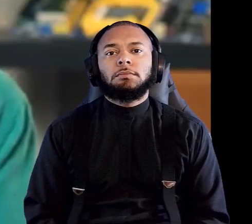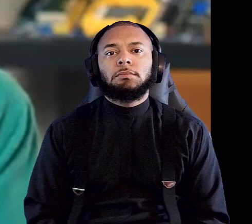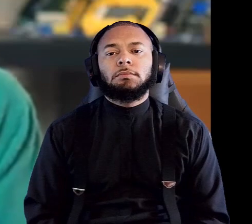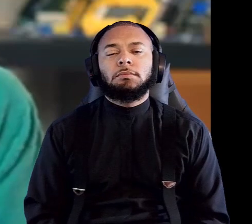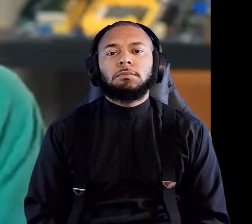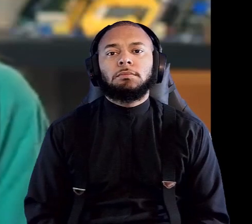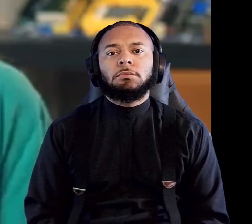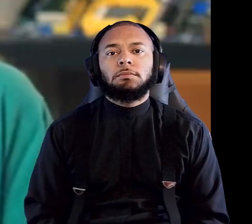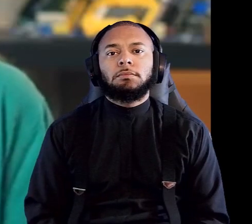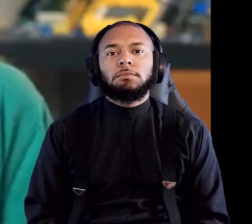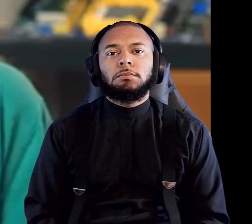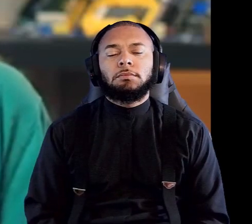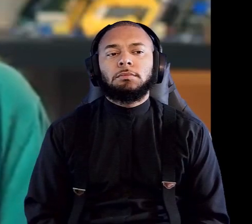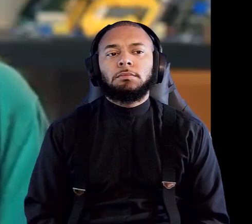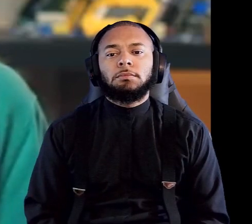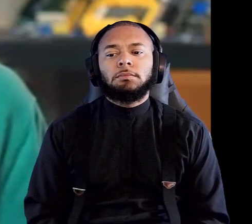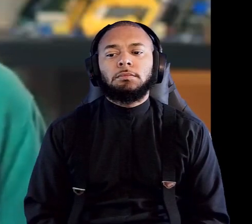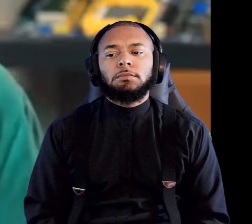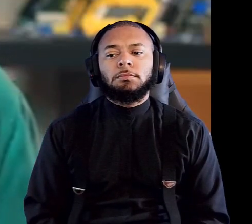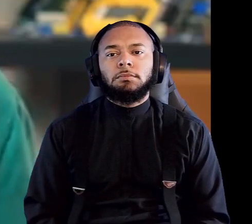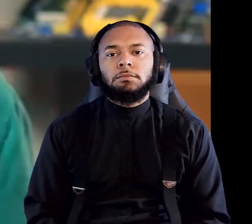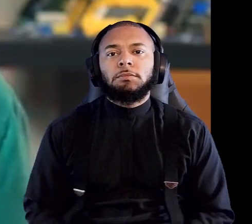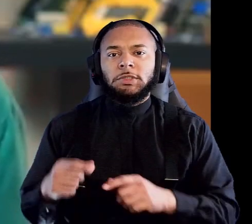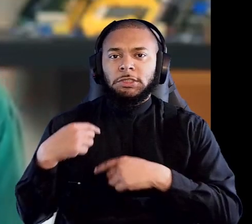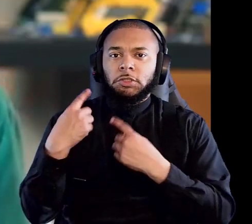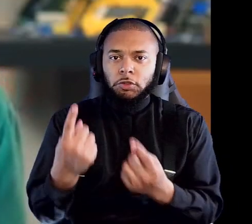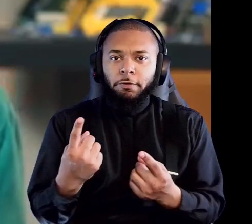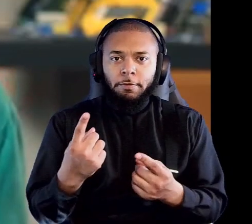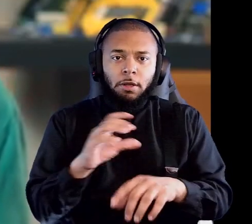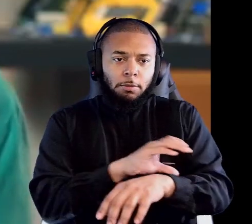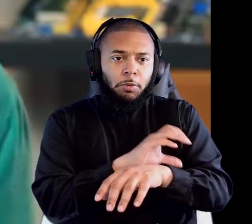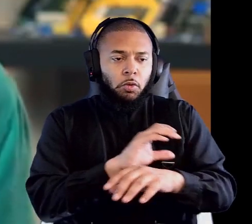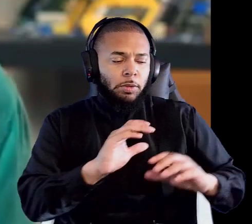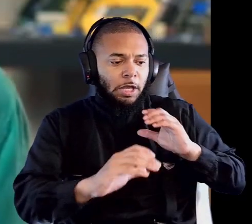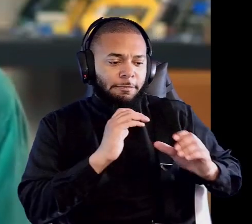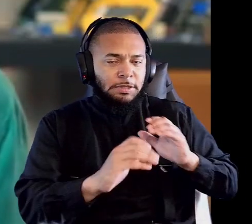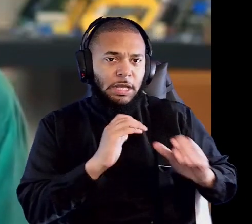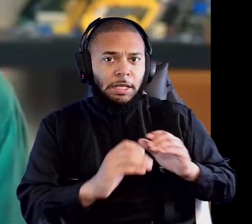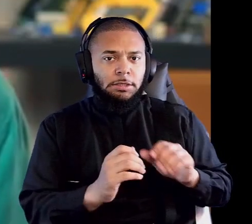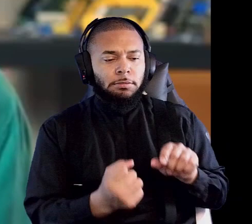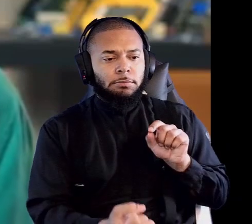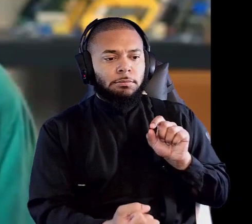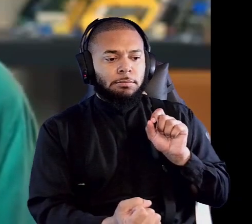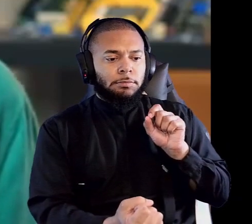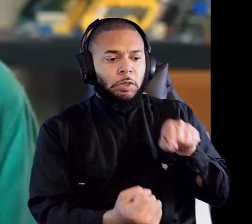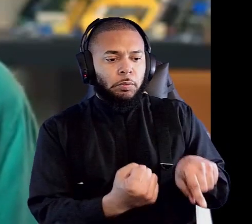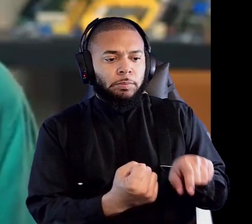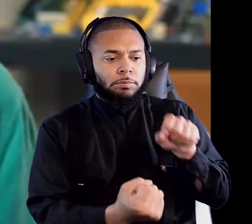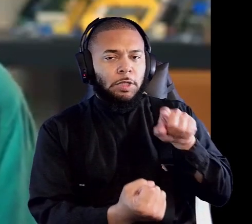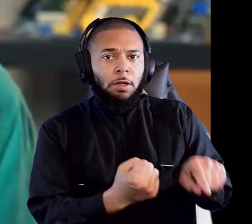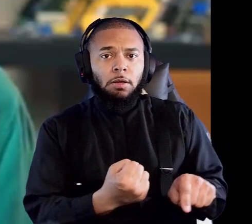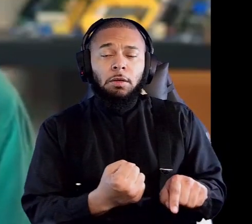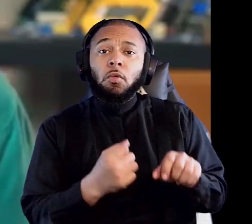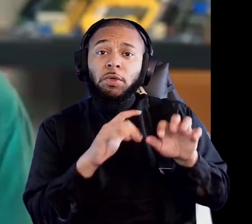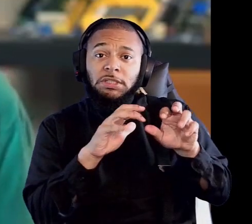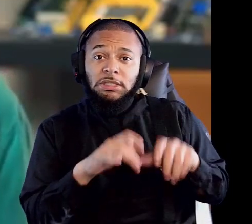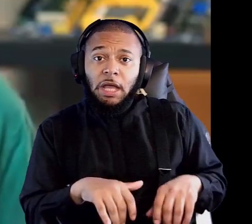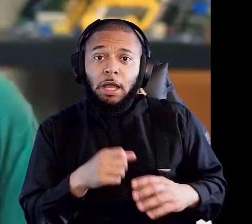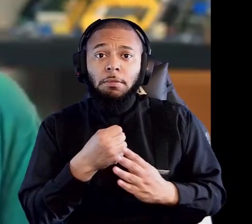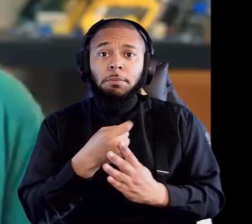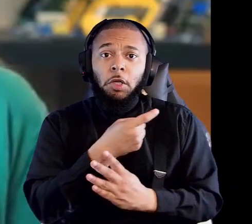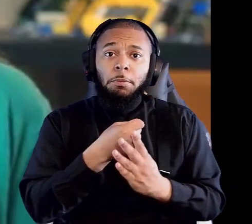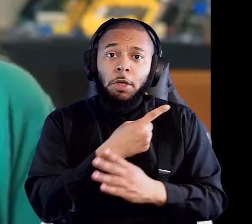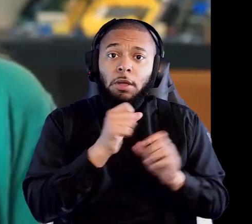far, our conversation with our computers has been kind of one-sided. We can get output to come out, but I feel like